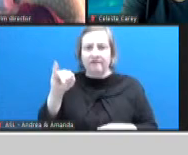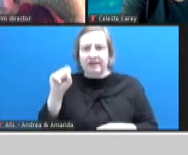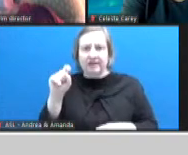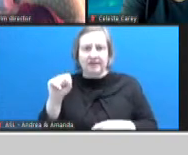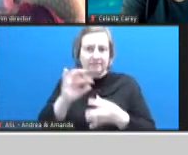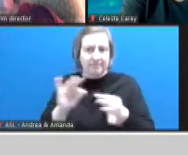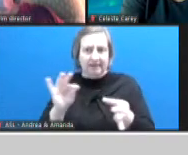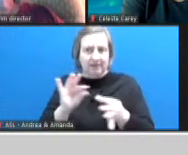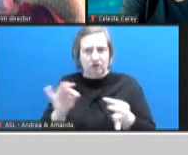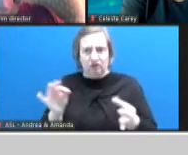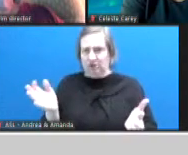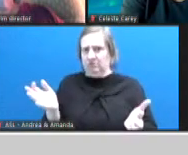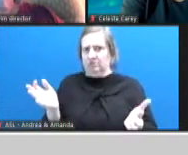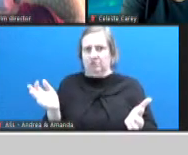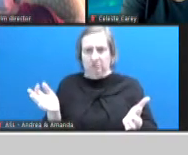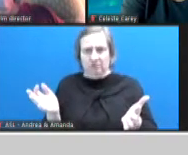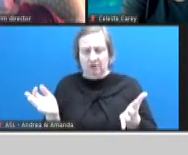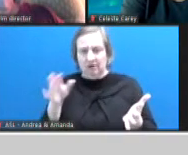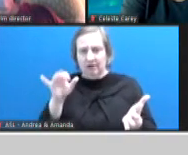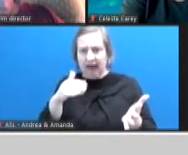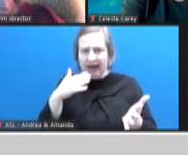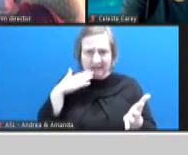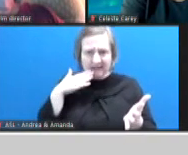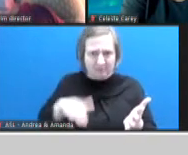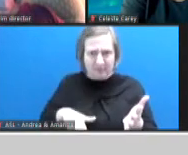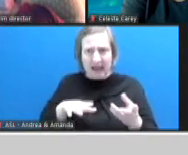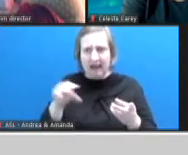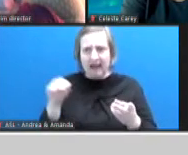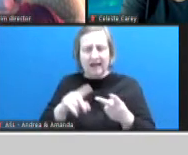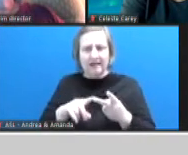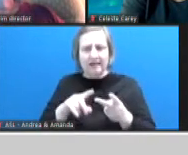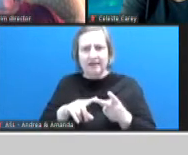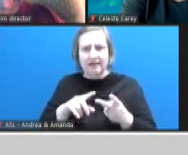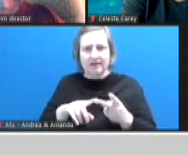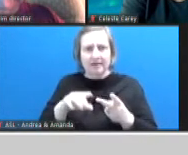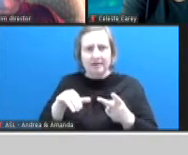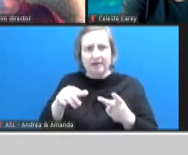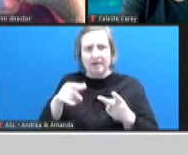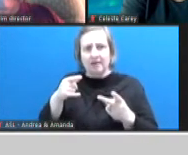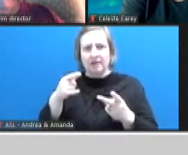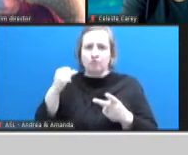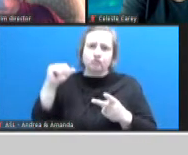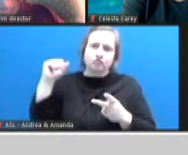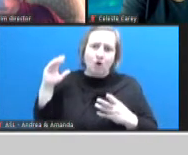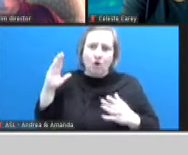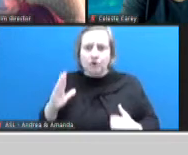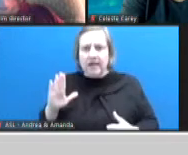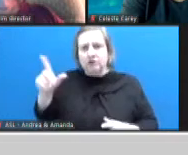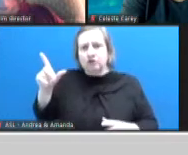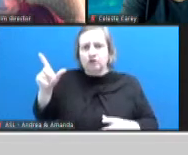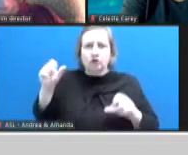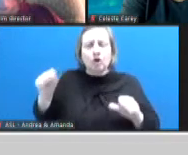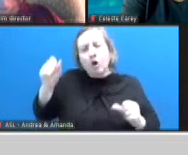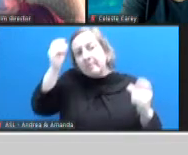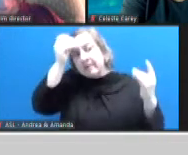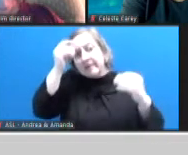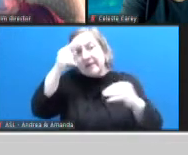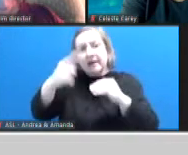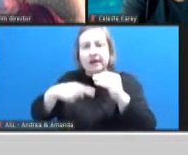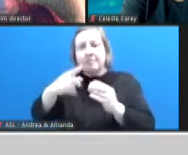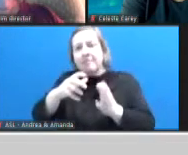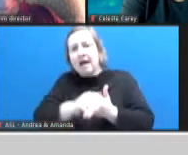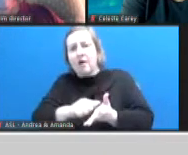really like bad, and that protesters could be thinking about